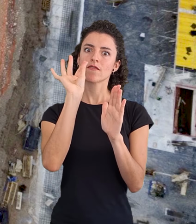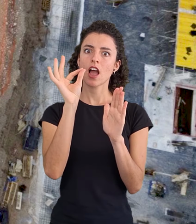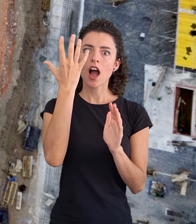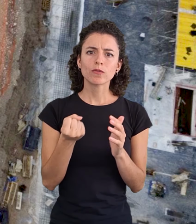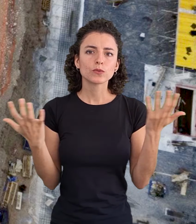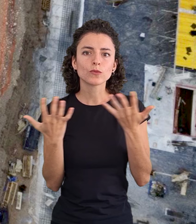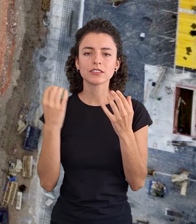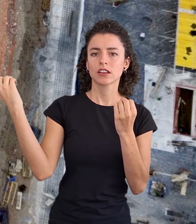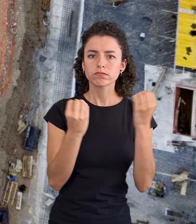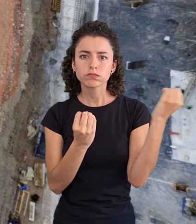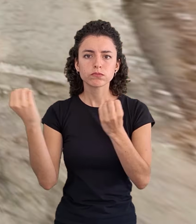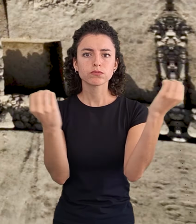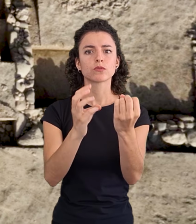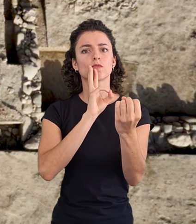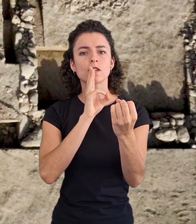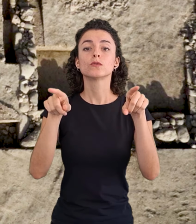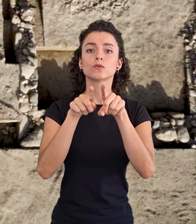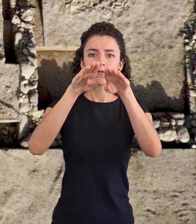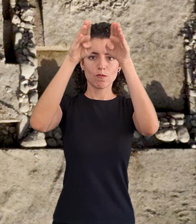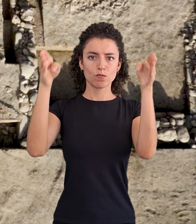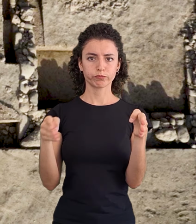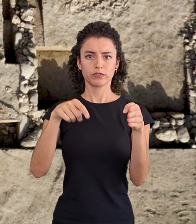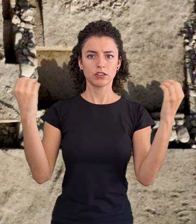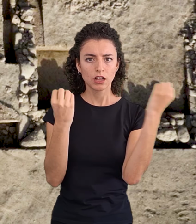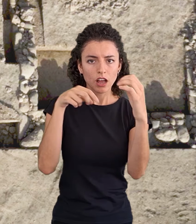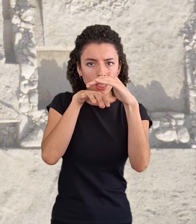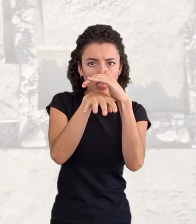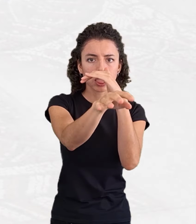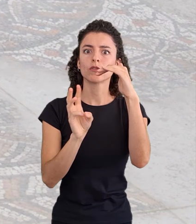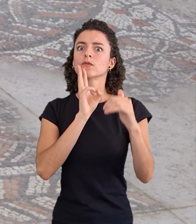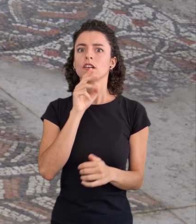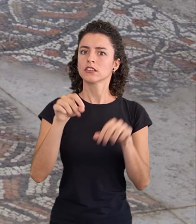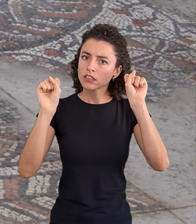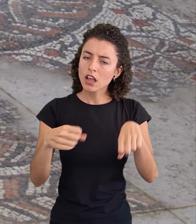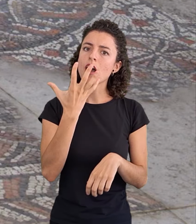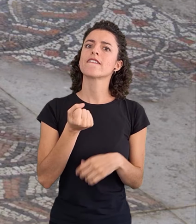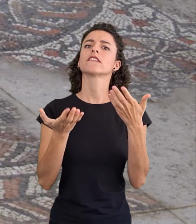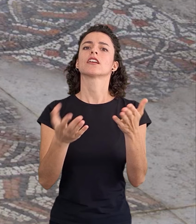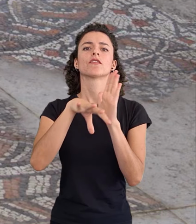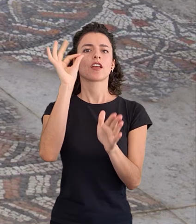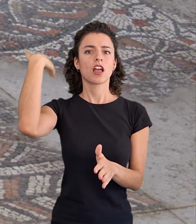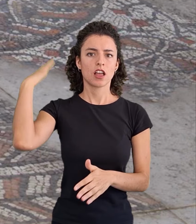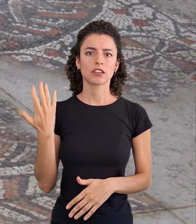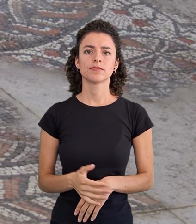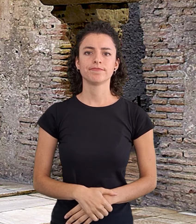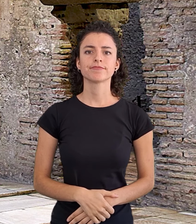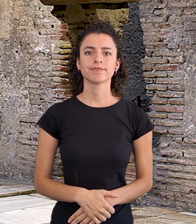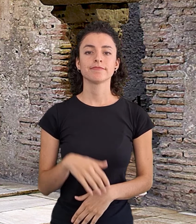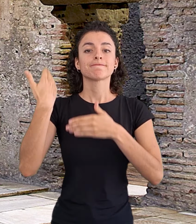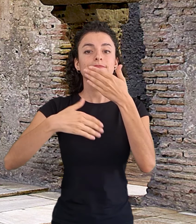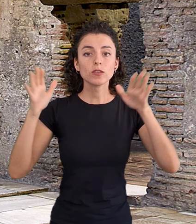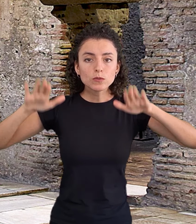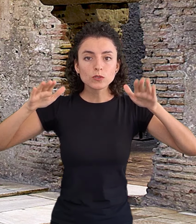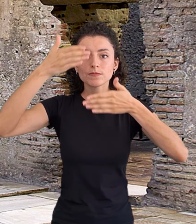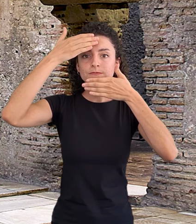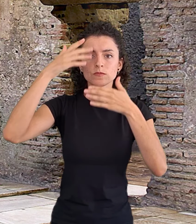the oldest vestiges of collectors and sewers we can find. Advancing chronologically to the Muslim reign